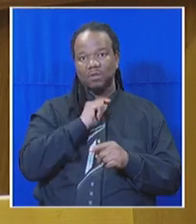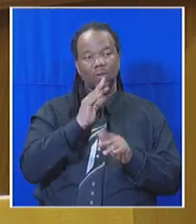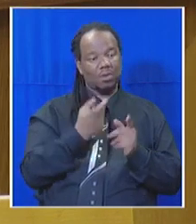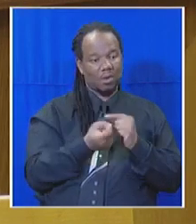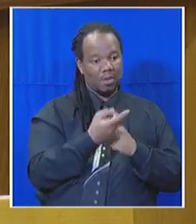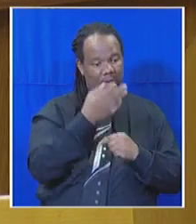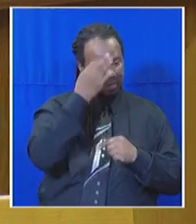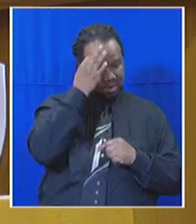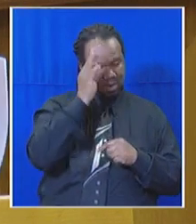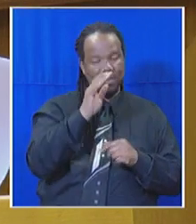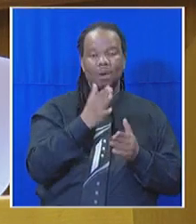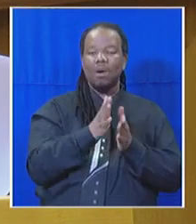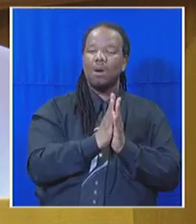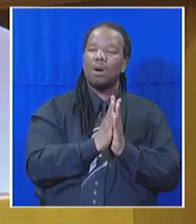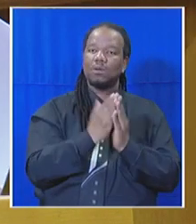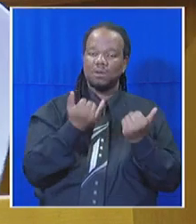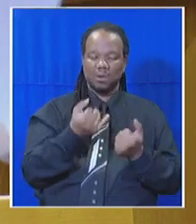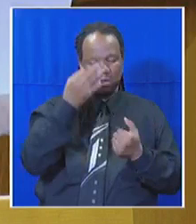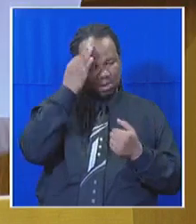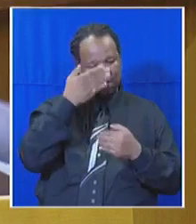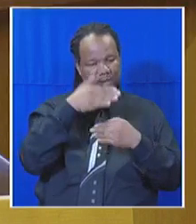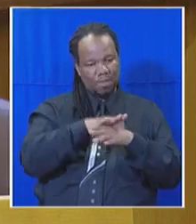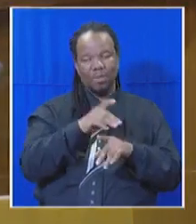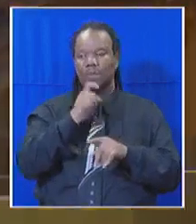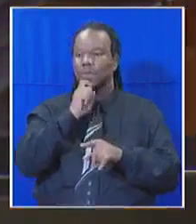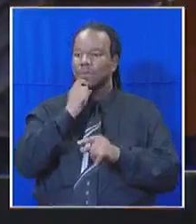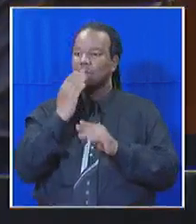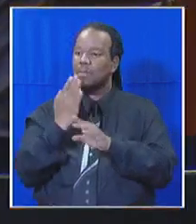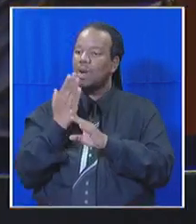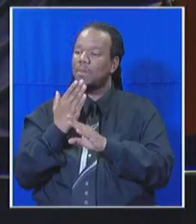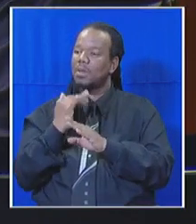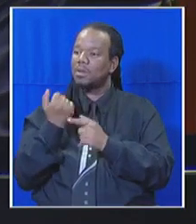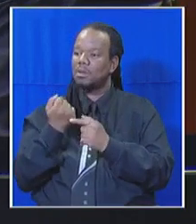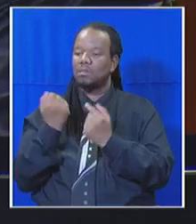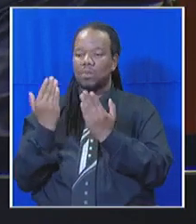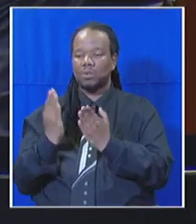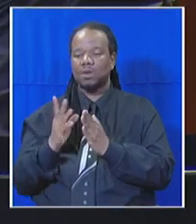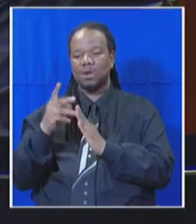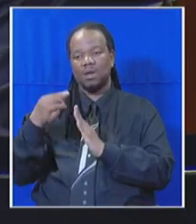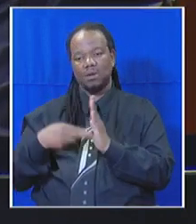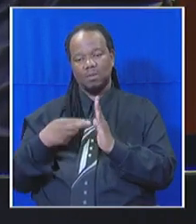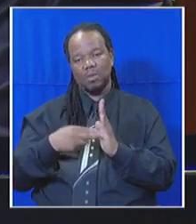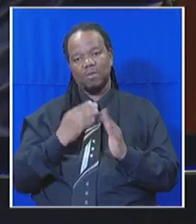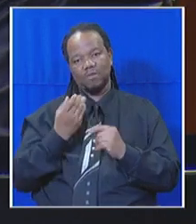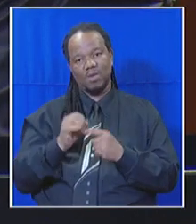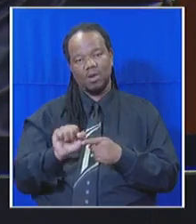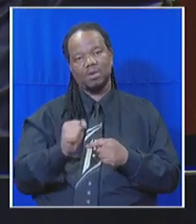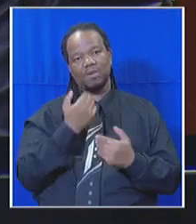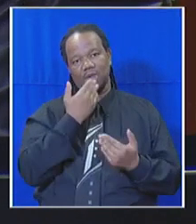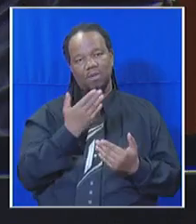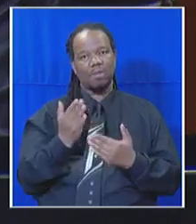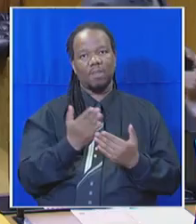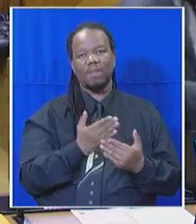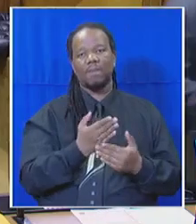government to implement the Public Protector's findings. Thank you very much. Thank you, Honourable Member. The Honourable